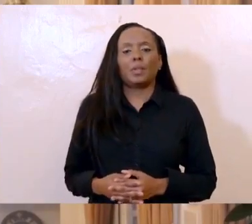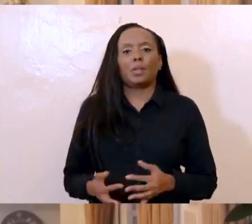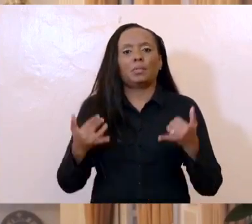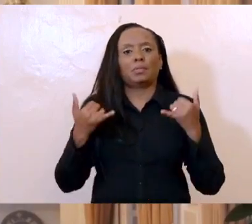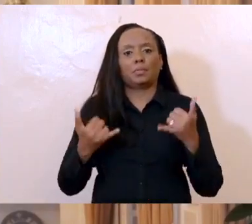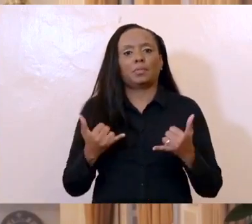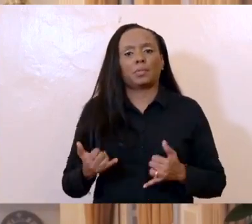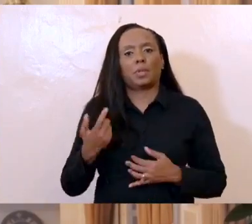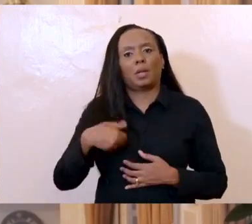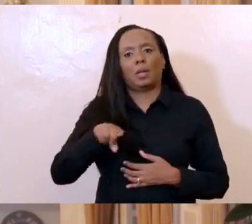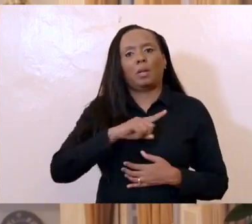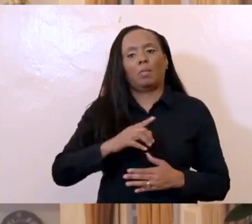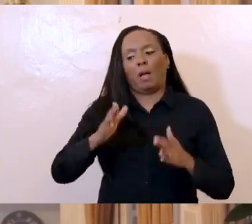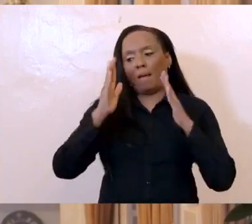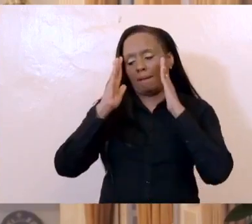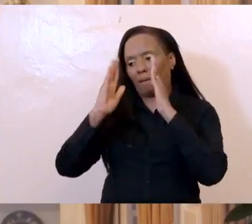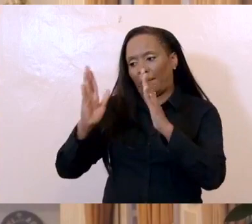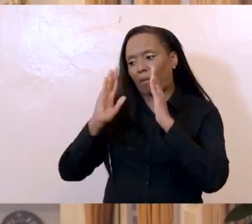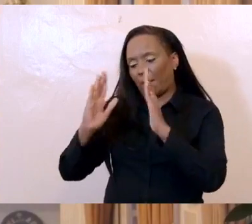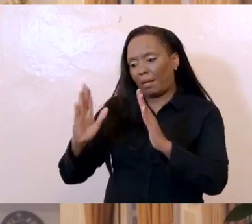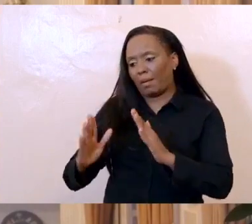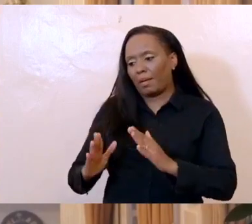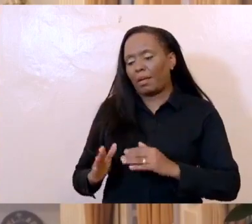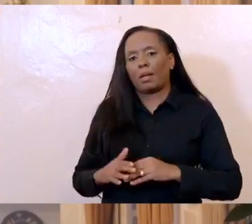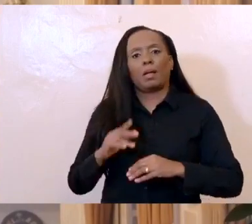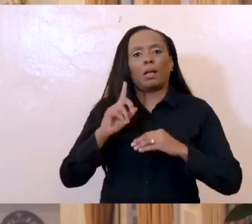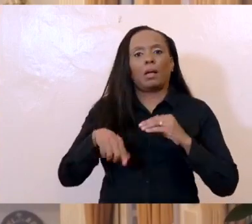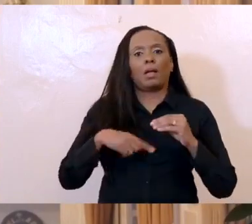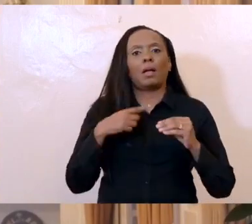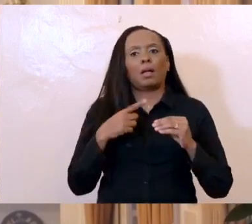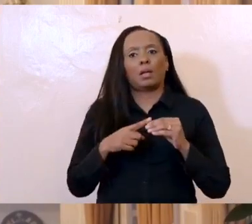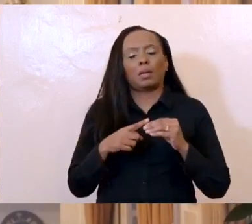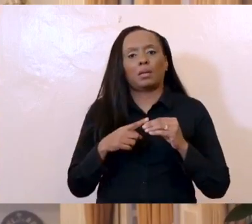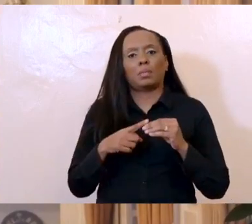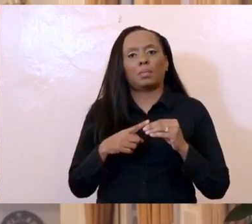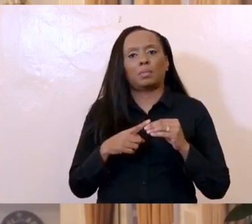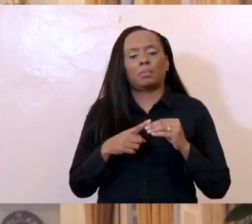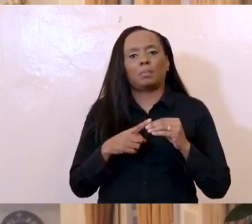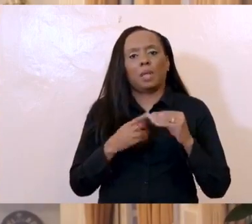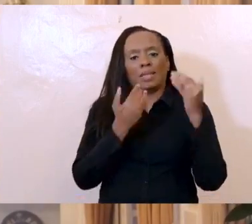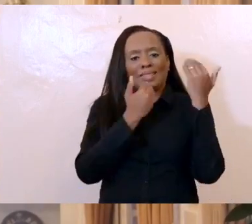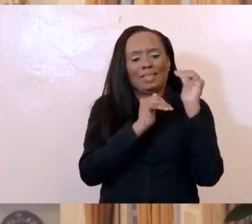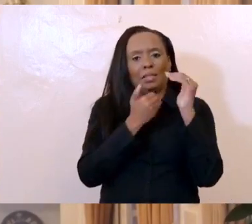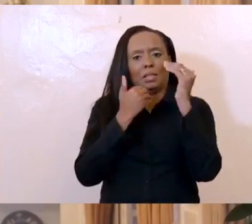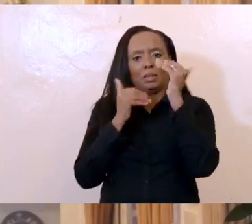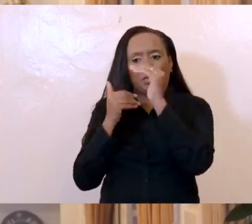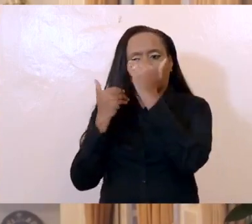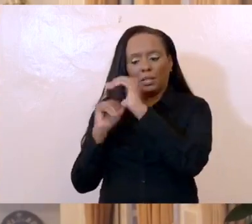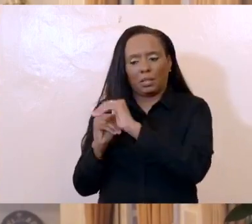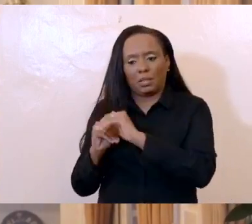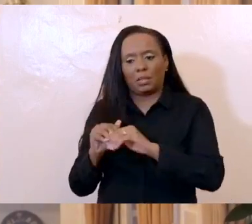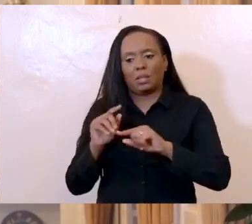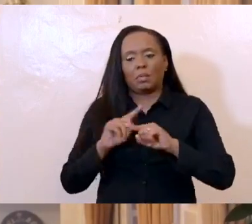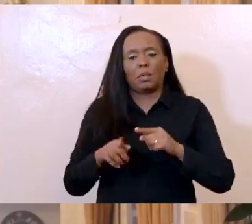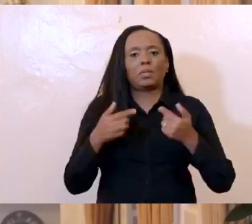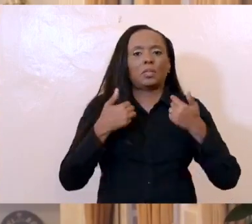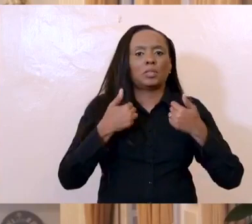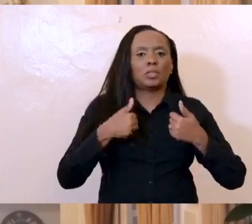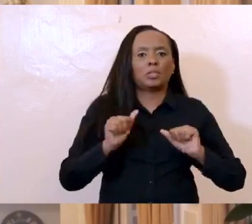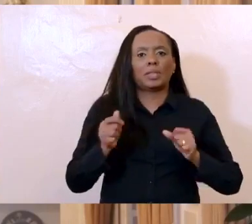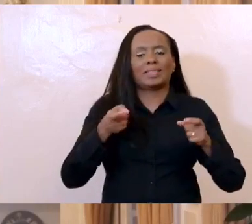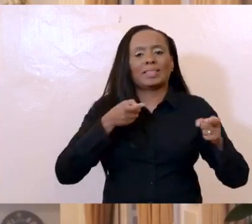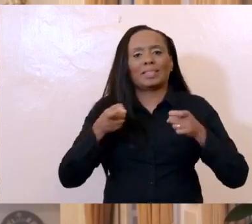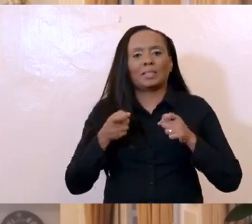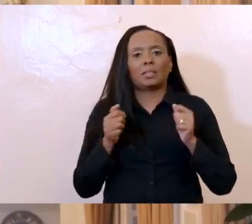We've made some recommendations in terms of tightening up, but we are focusing at this point in trying to deal